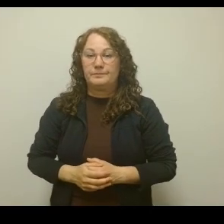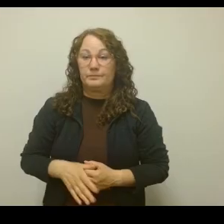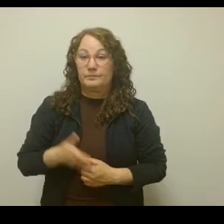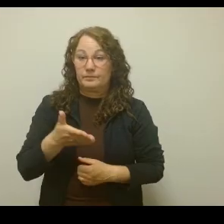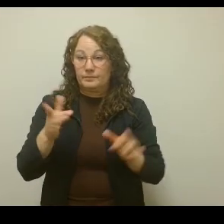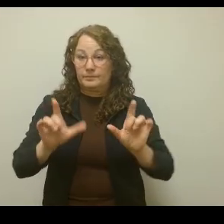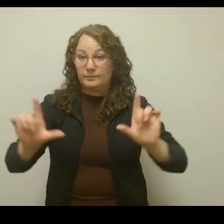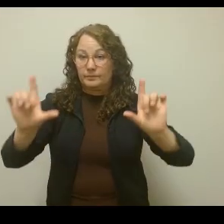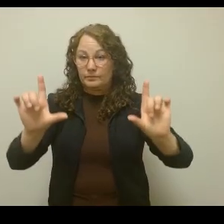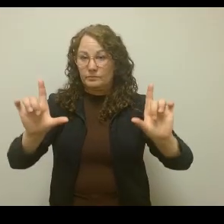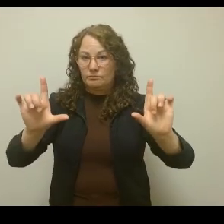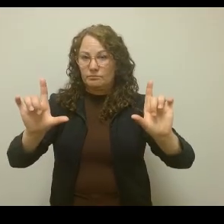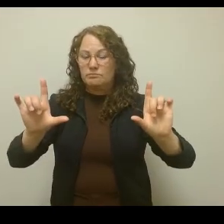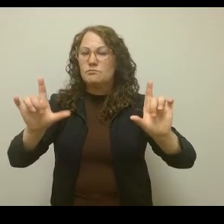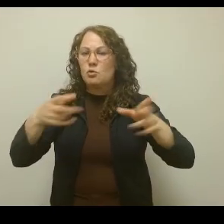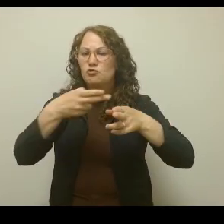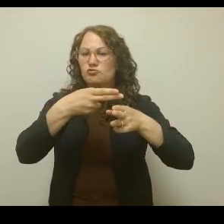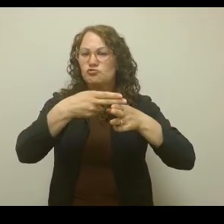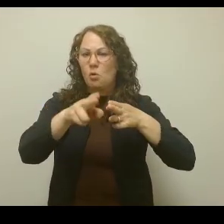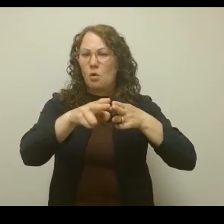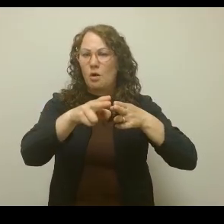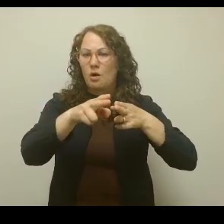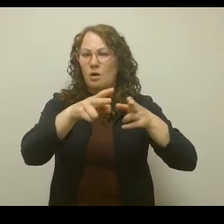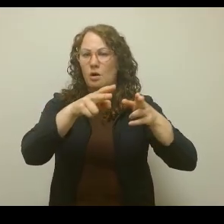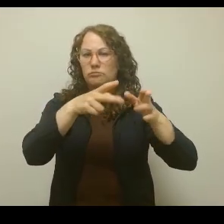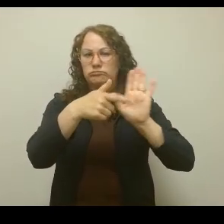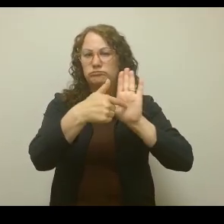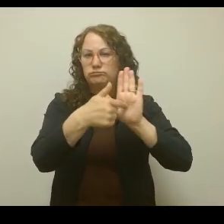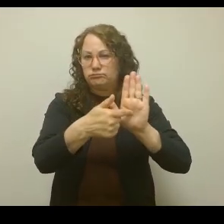have a short example